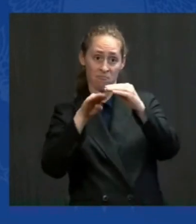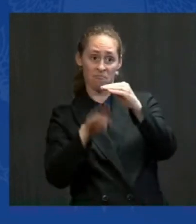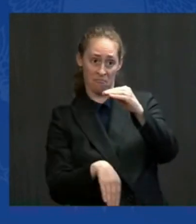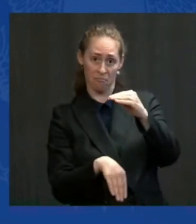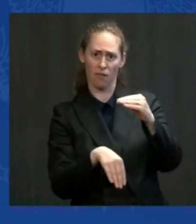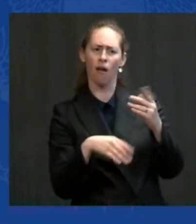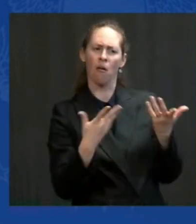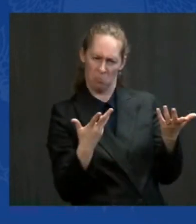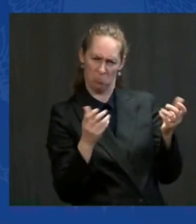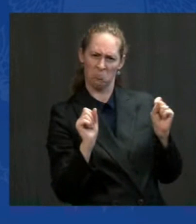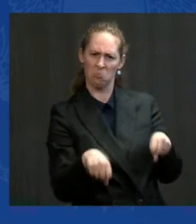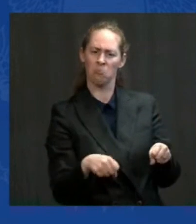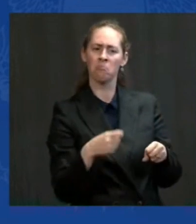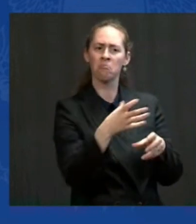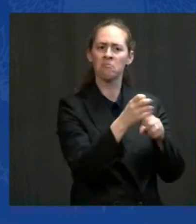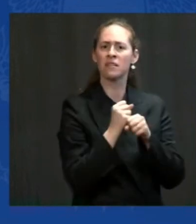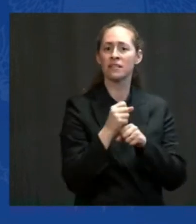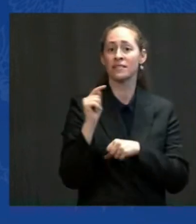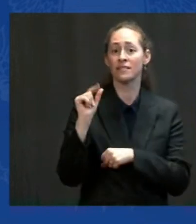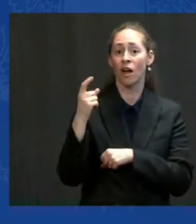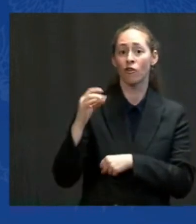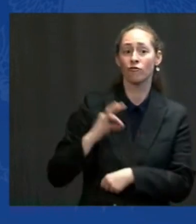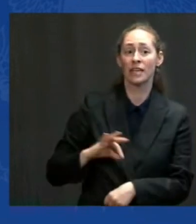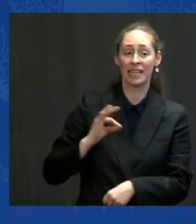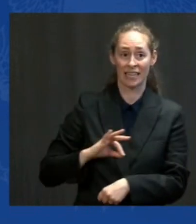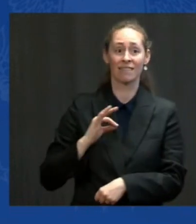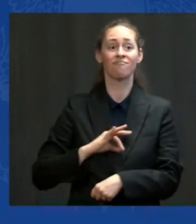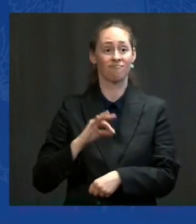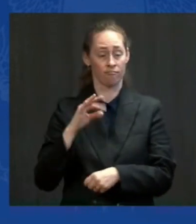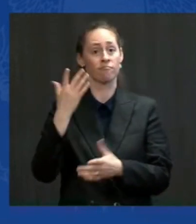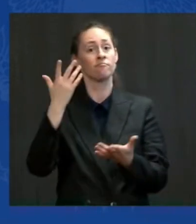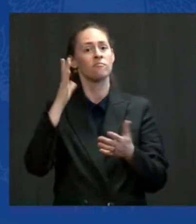income taxes, you're going to get a cash payment